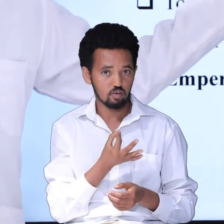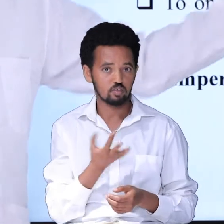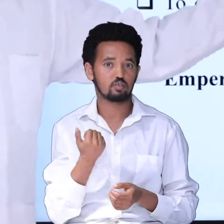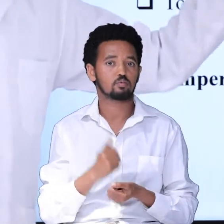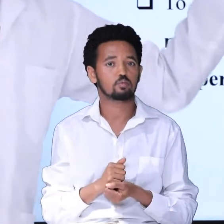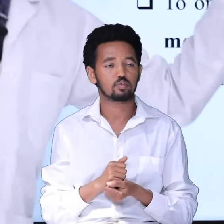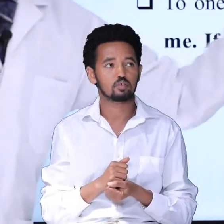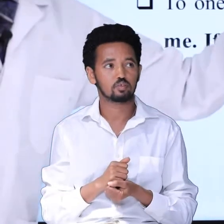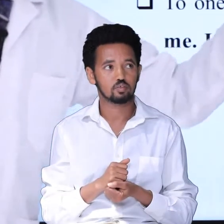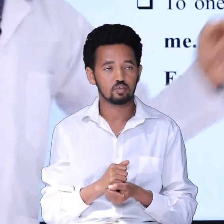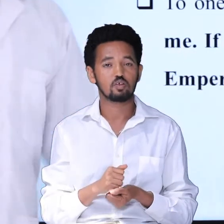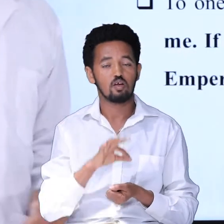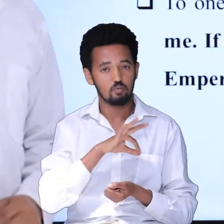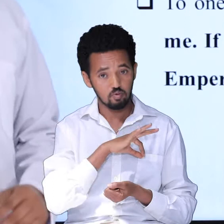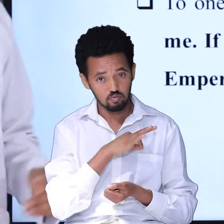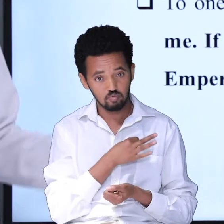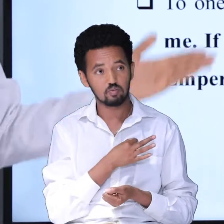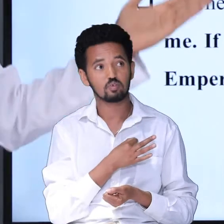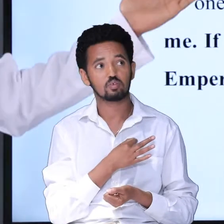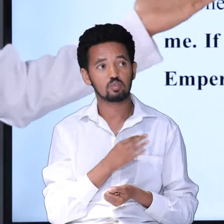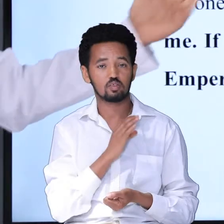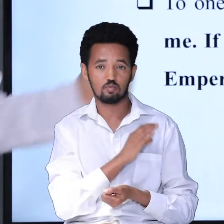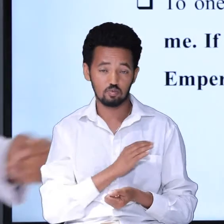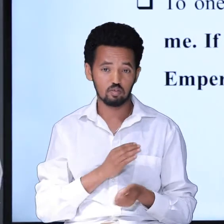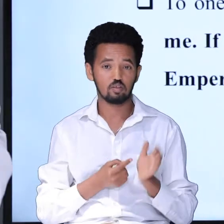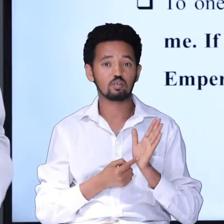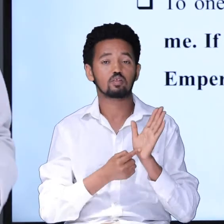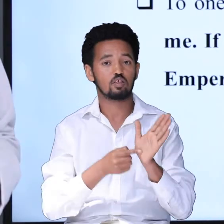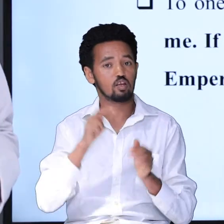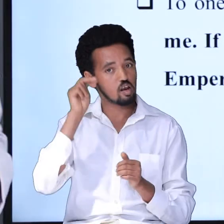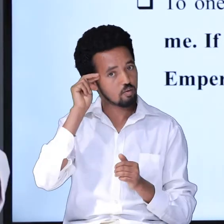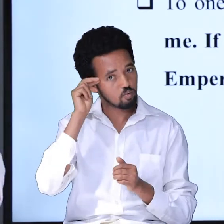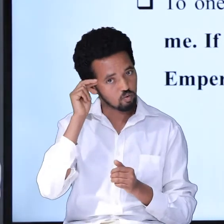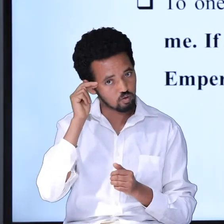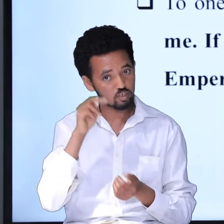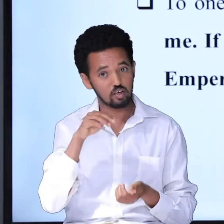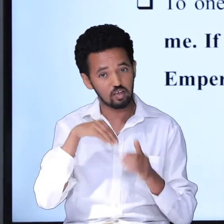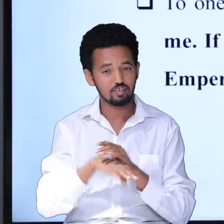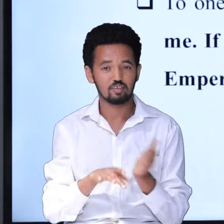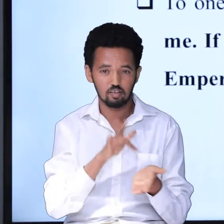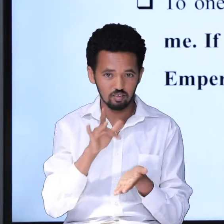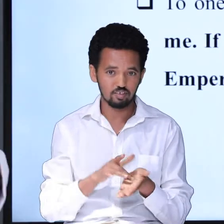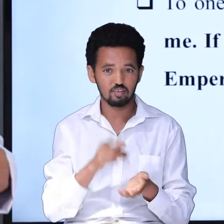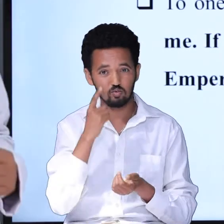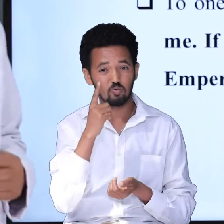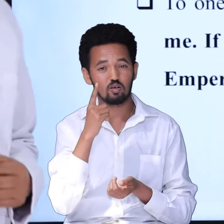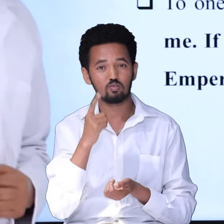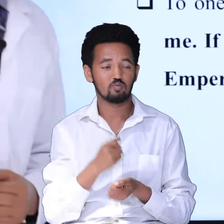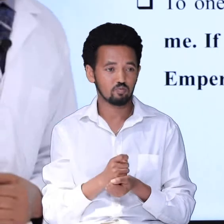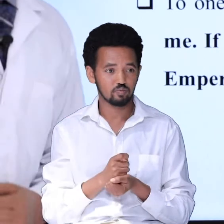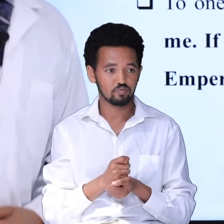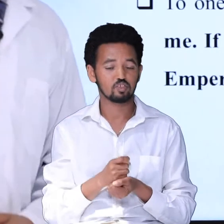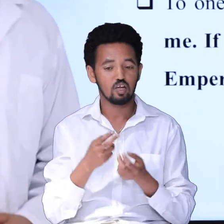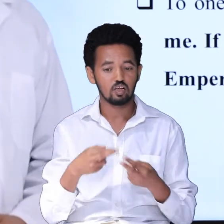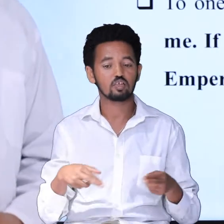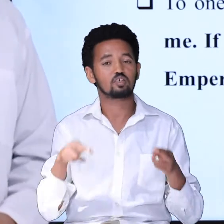Paris. The French troops sent to capture Napoleon joined in his stead. To one of his old